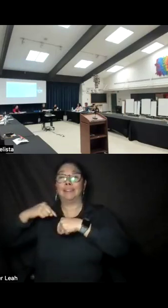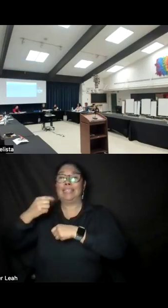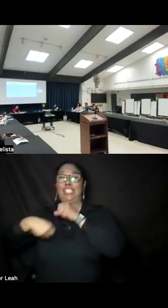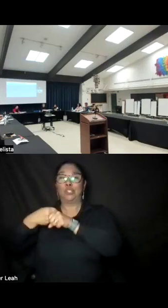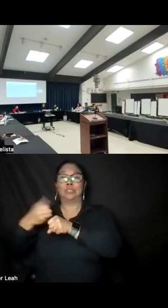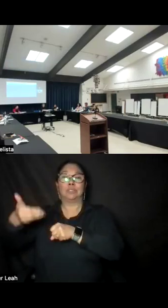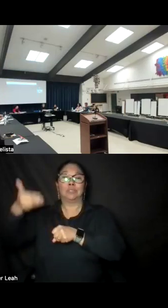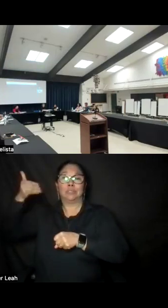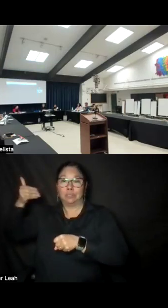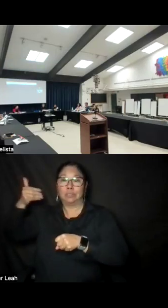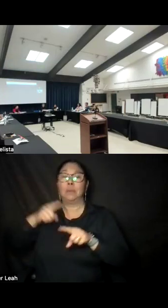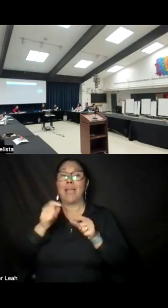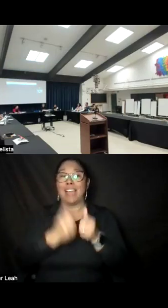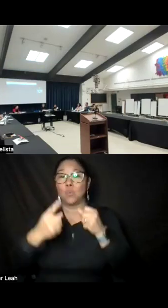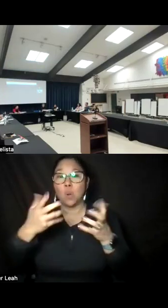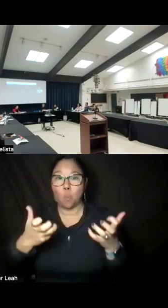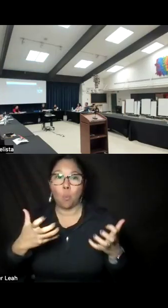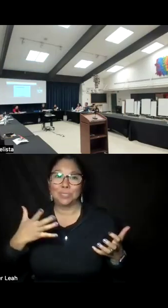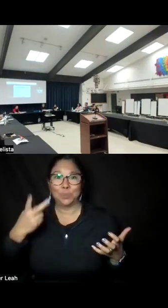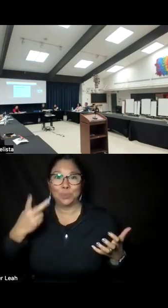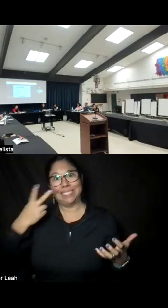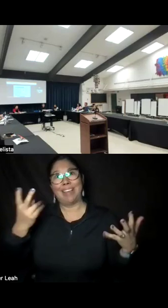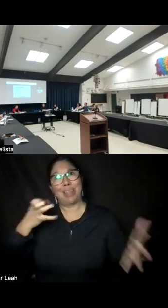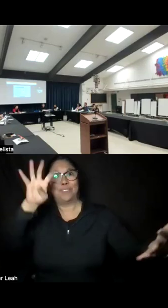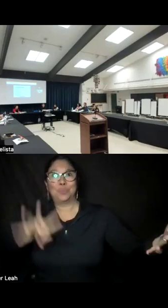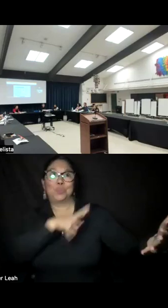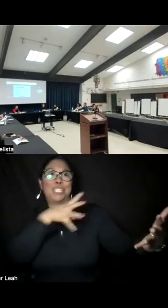I know everyone wants to look at lots of spreadsheets.